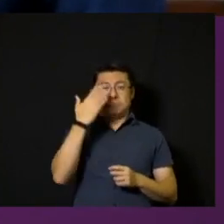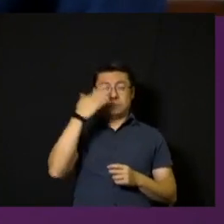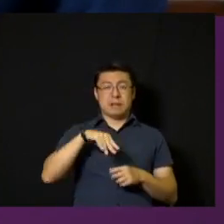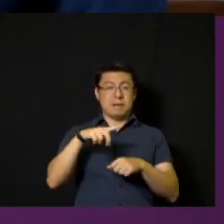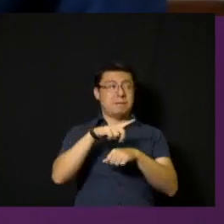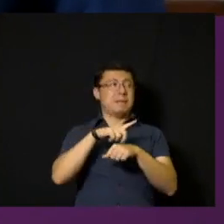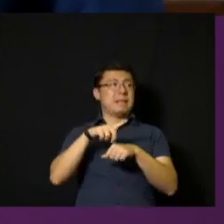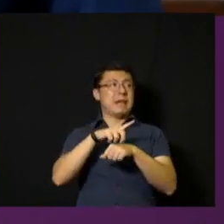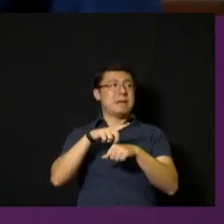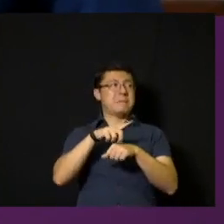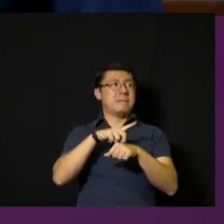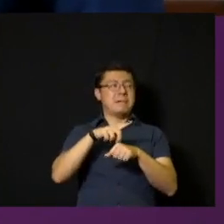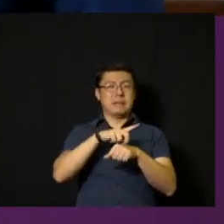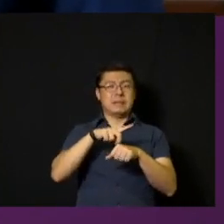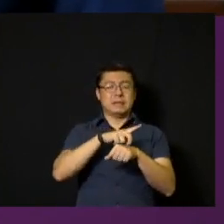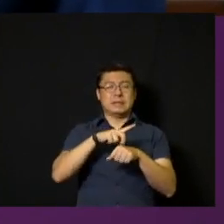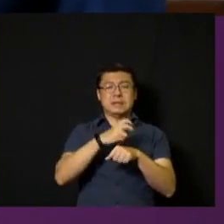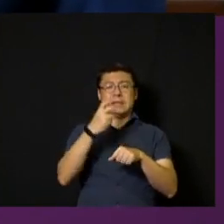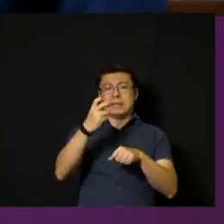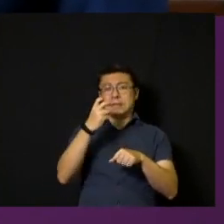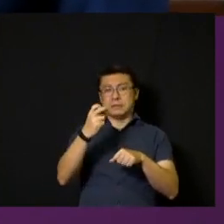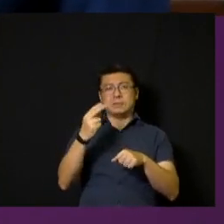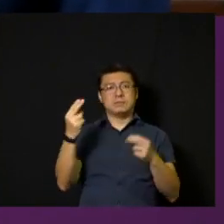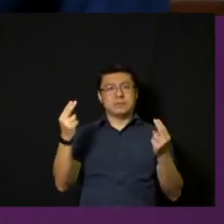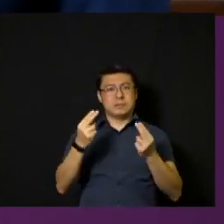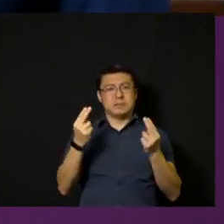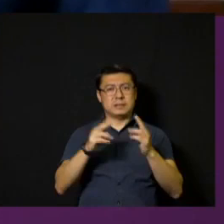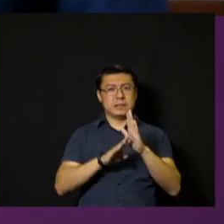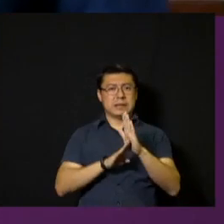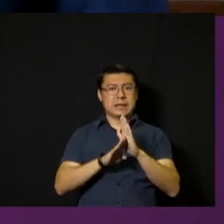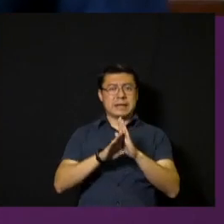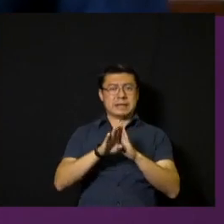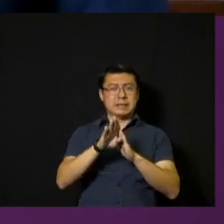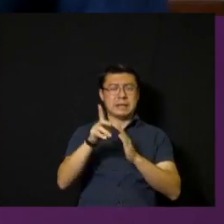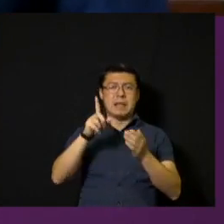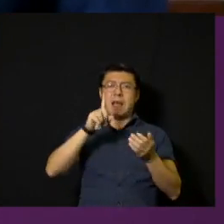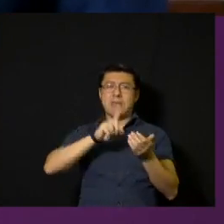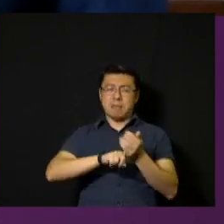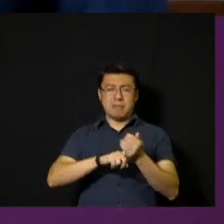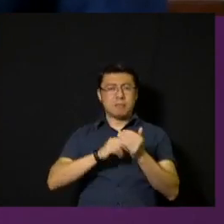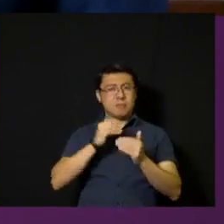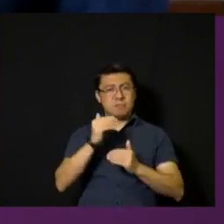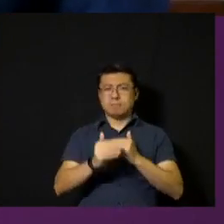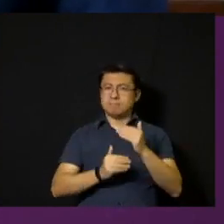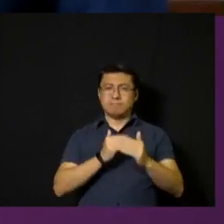level, how high it is, becoming a diamond, how much you have to grow inside to develop